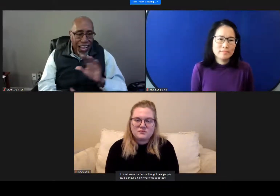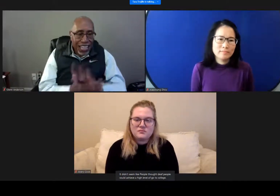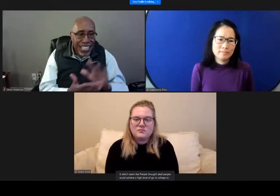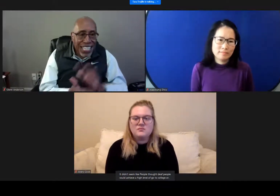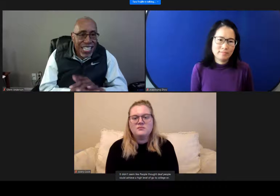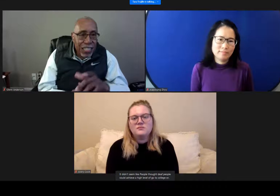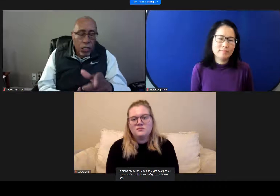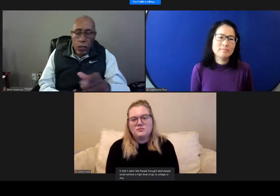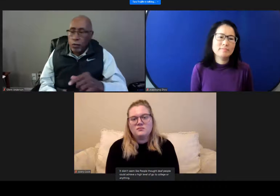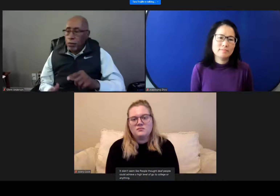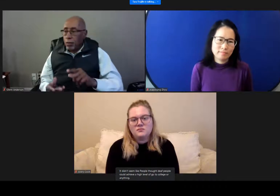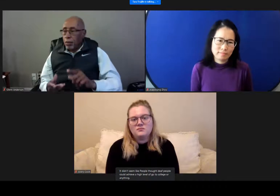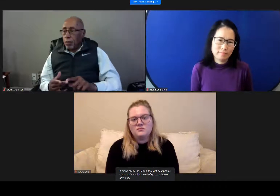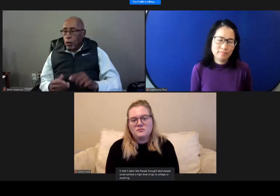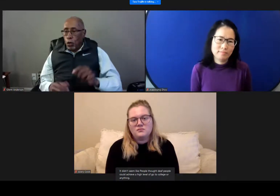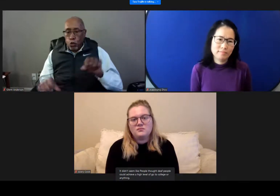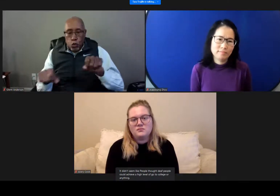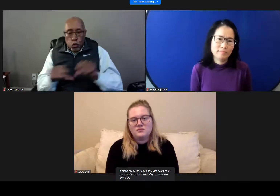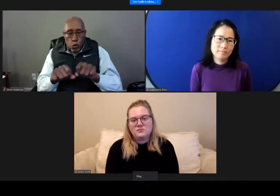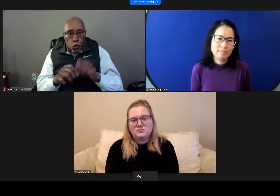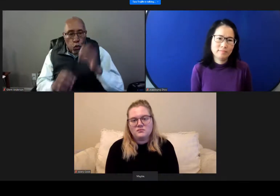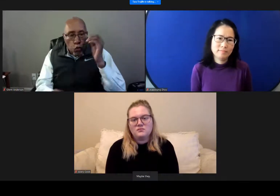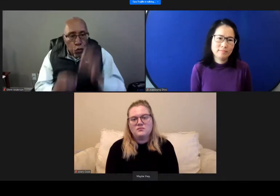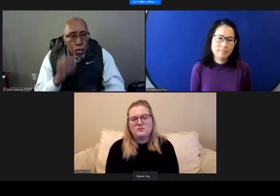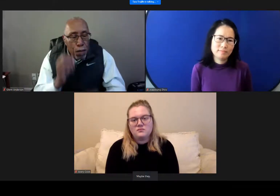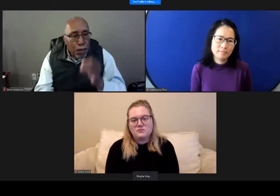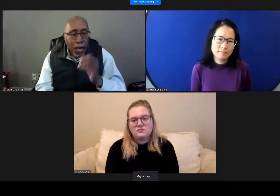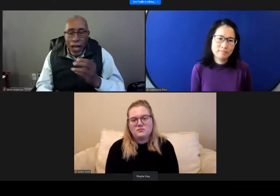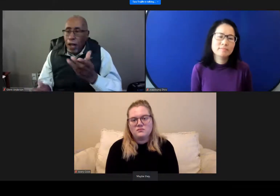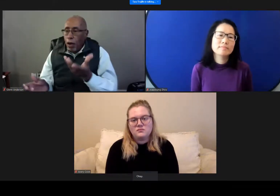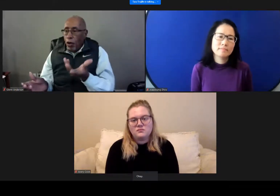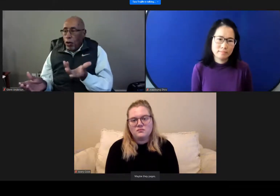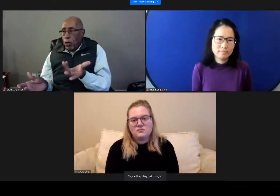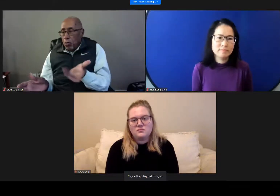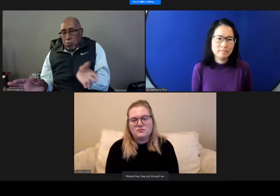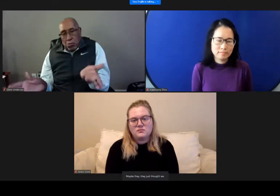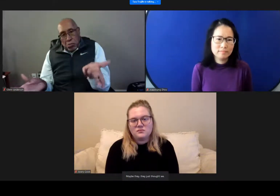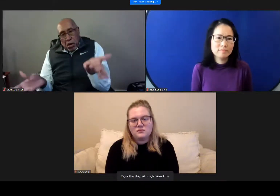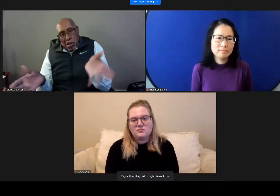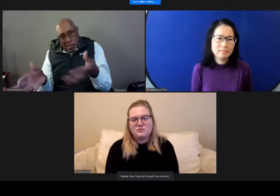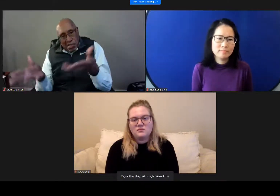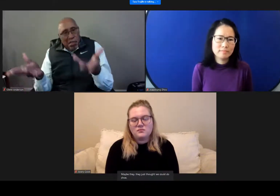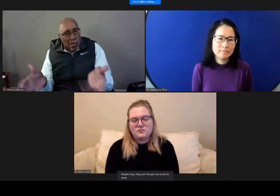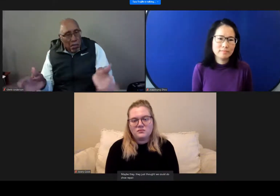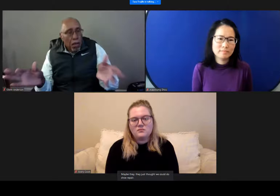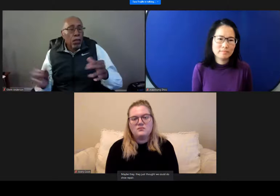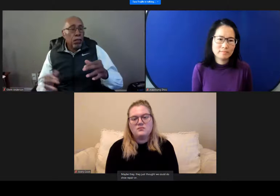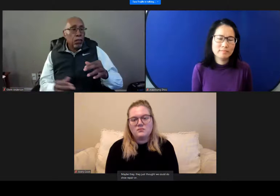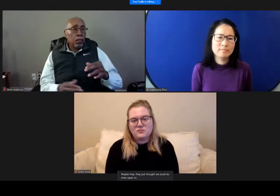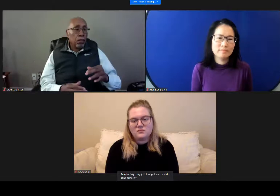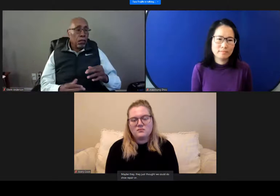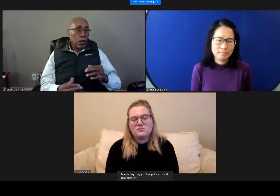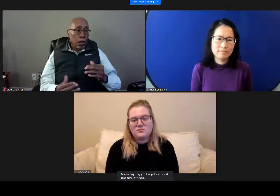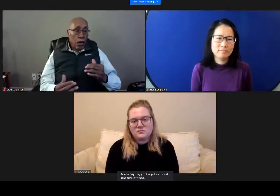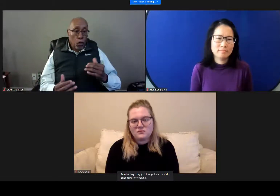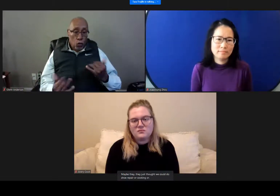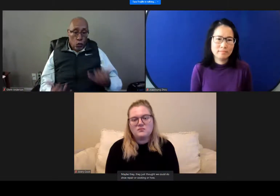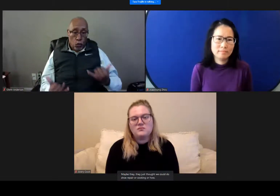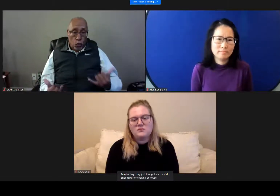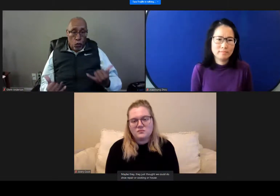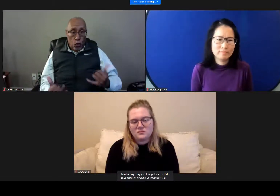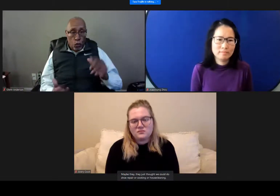or anything. Maybe they just thought we could do shoe repair or cooking or